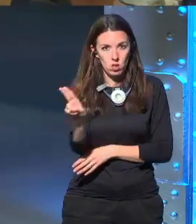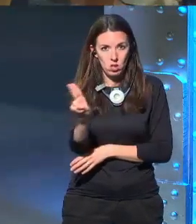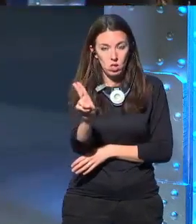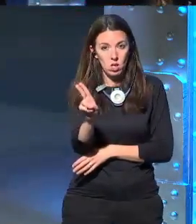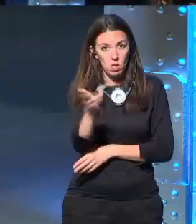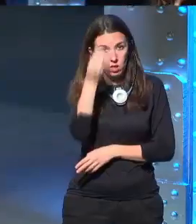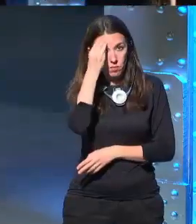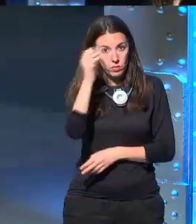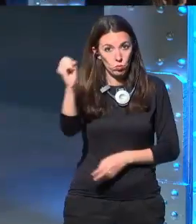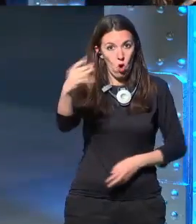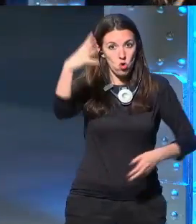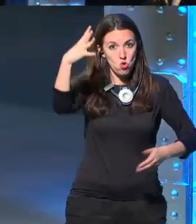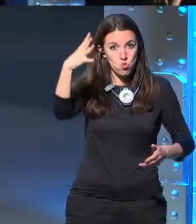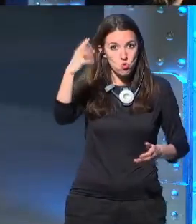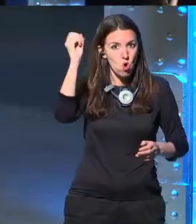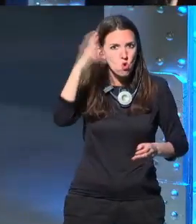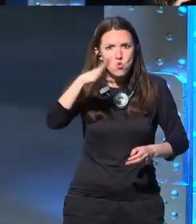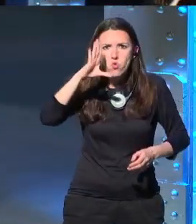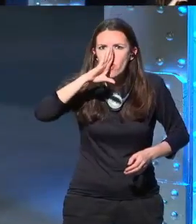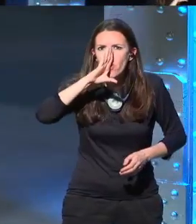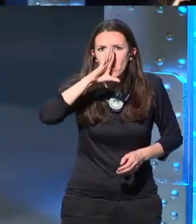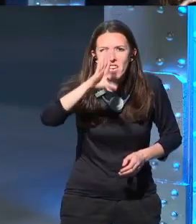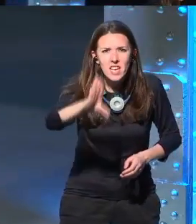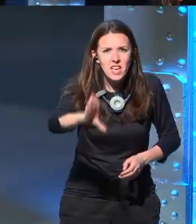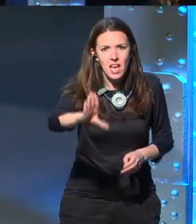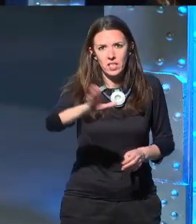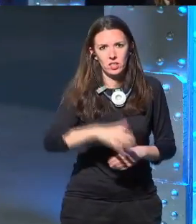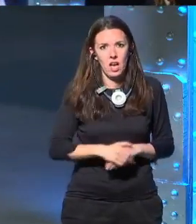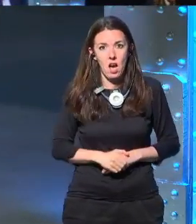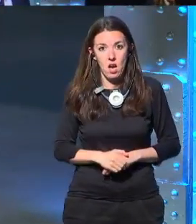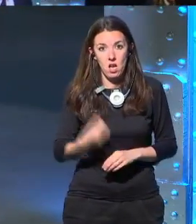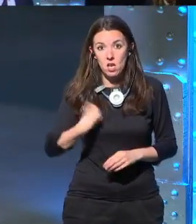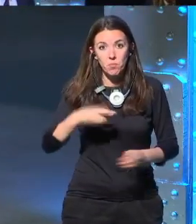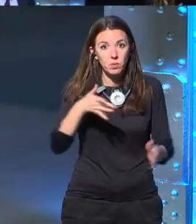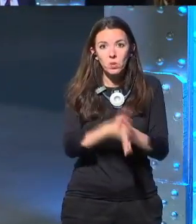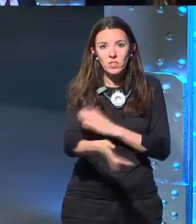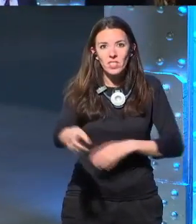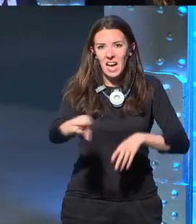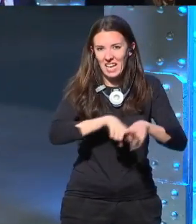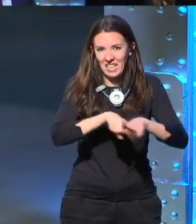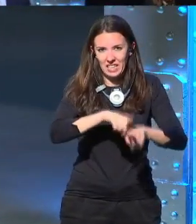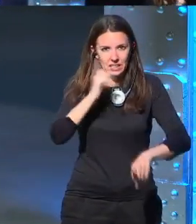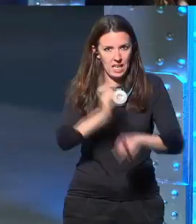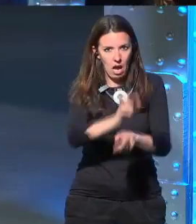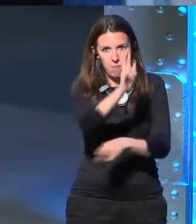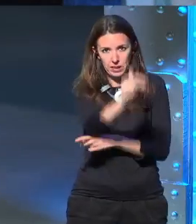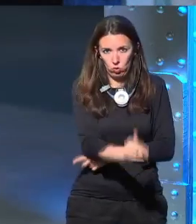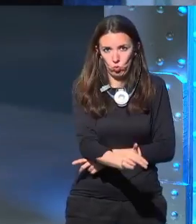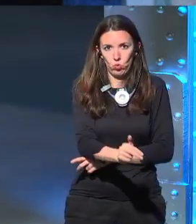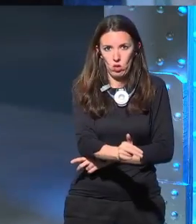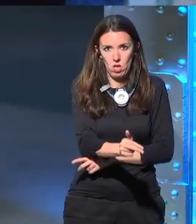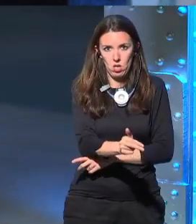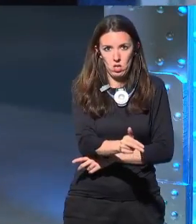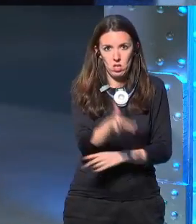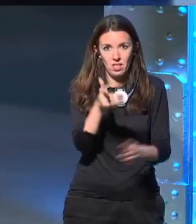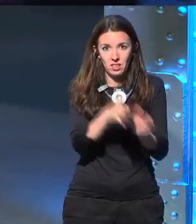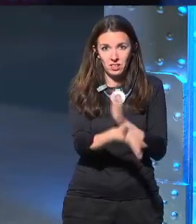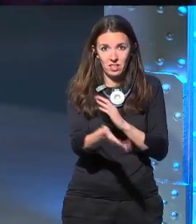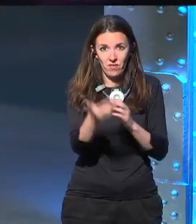very sharp. And it was a criticism of this painting that clearly the hand was done by a bad